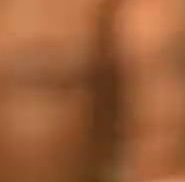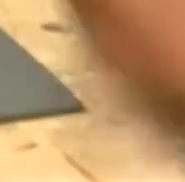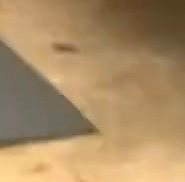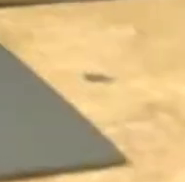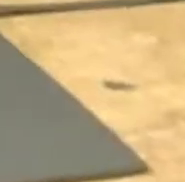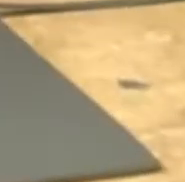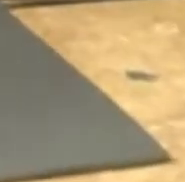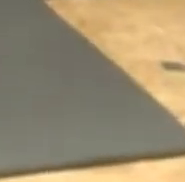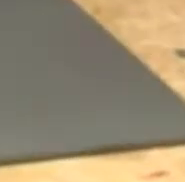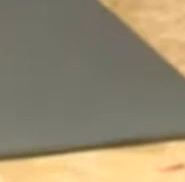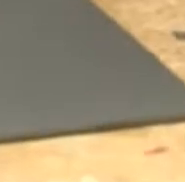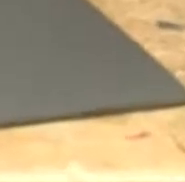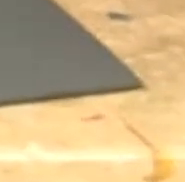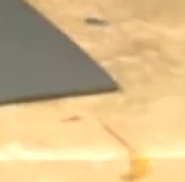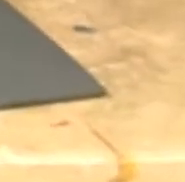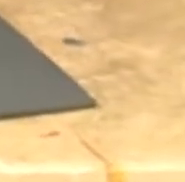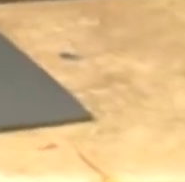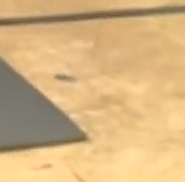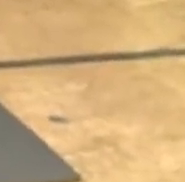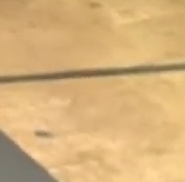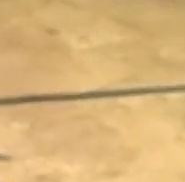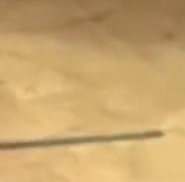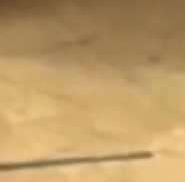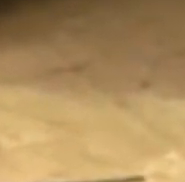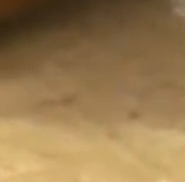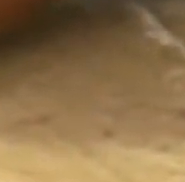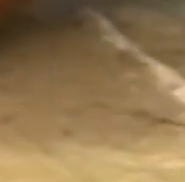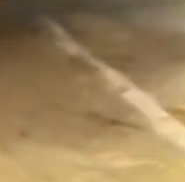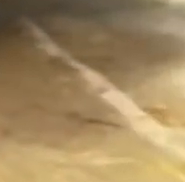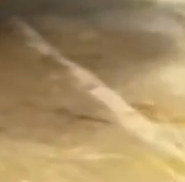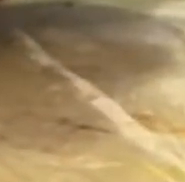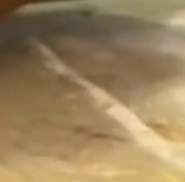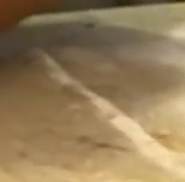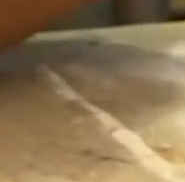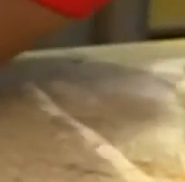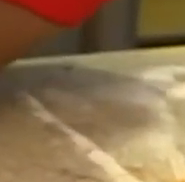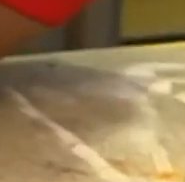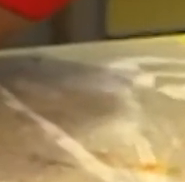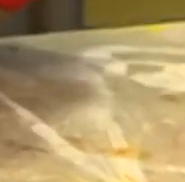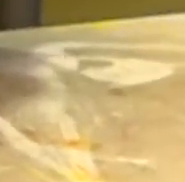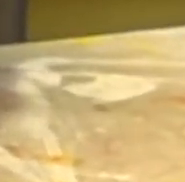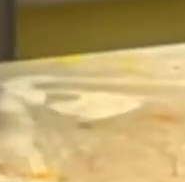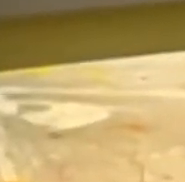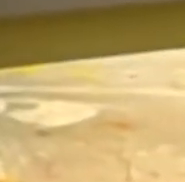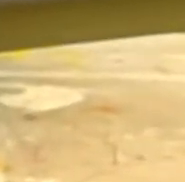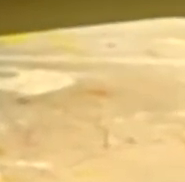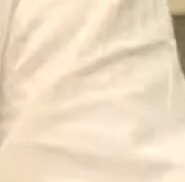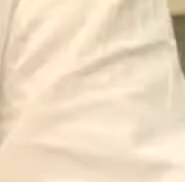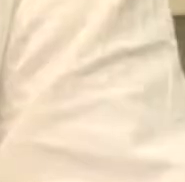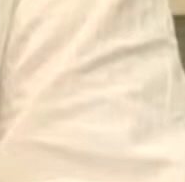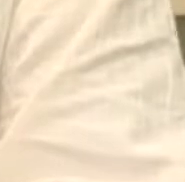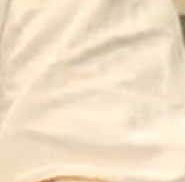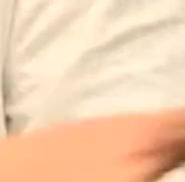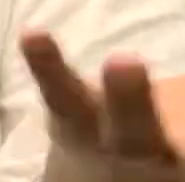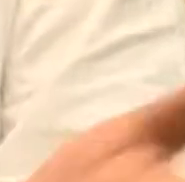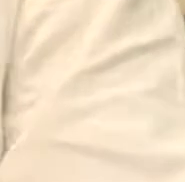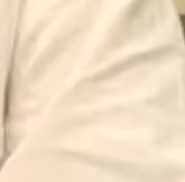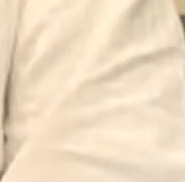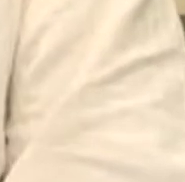adults and earning through art that we have taught them.